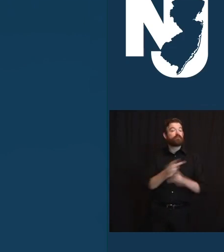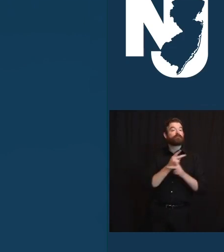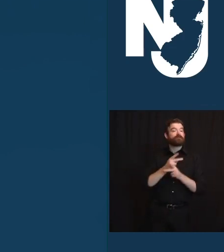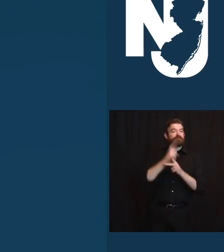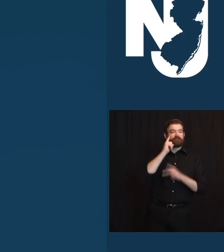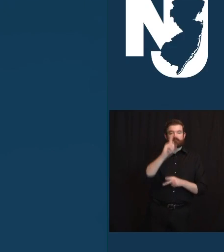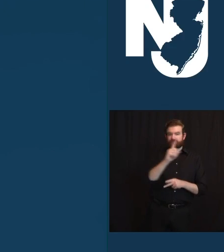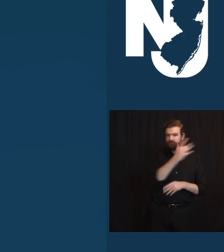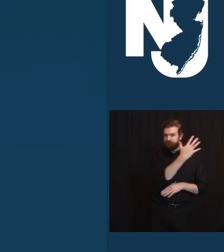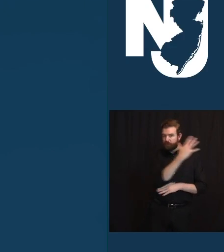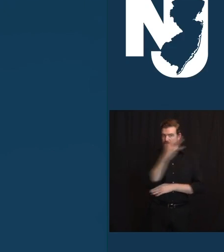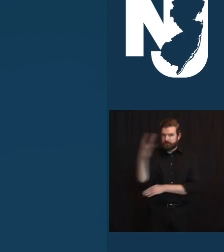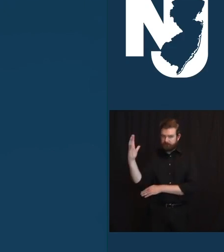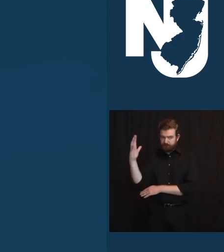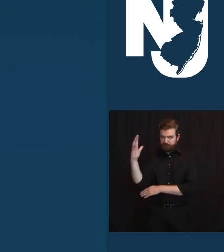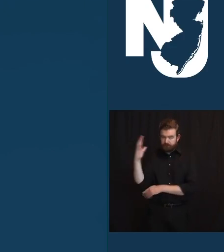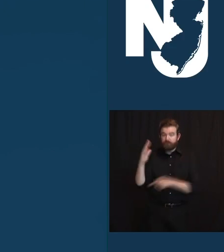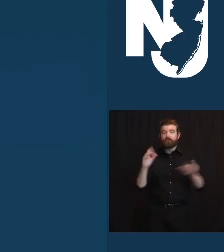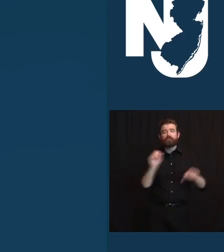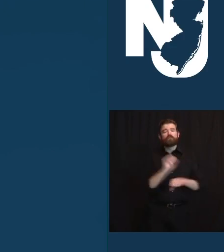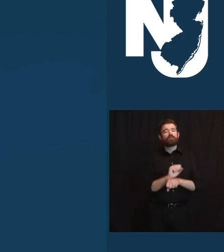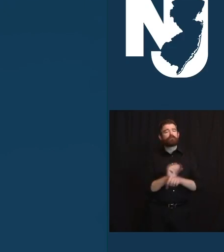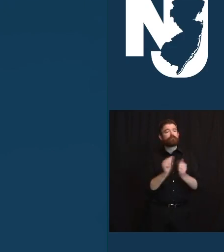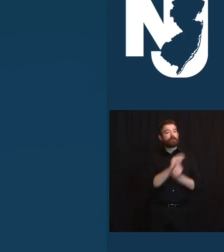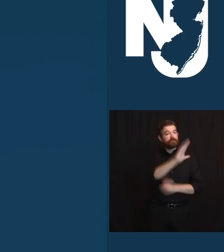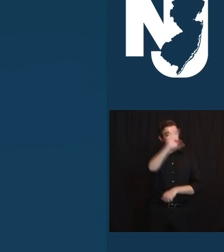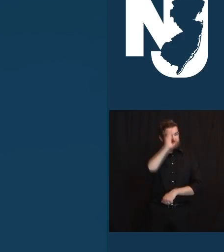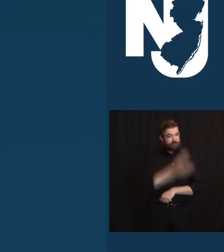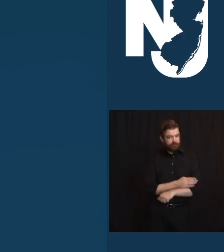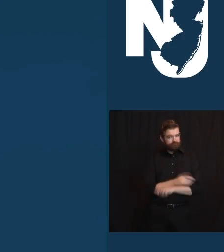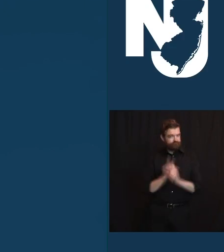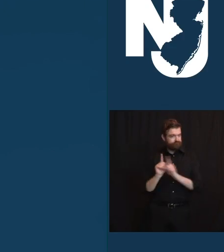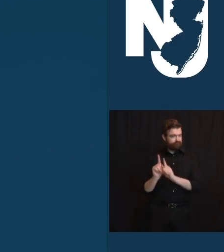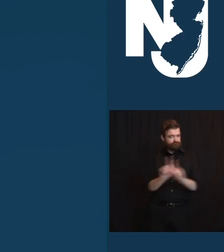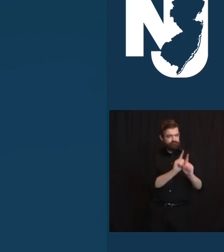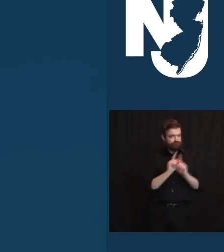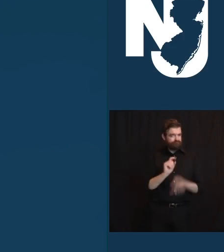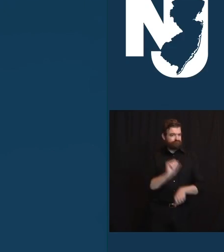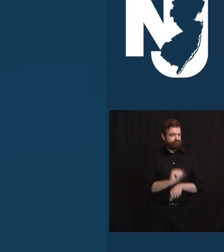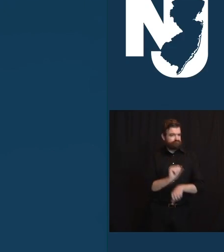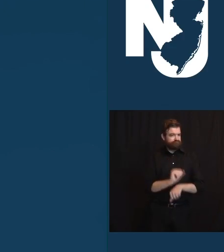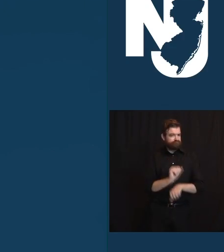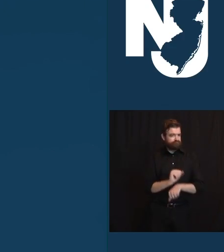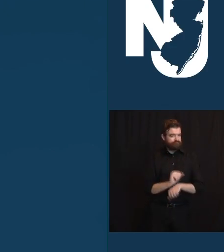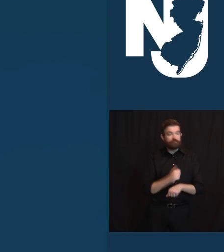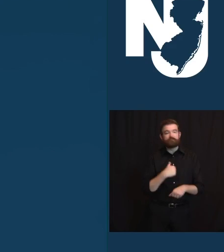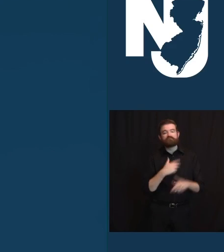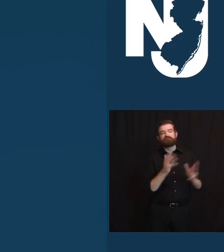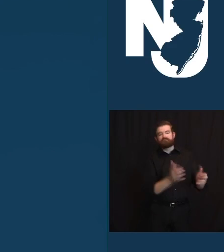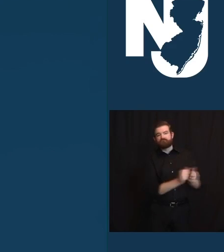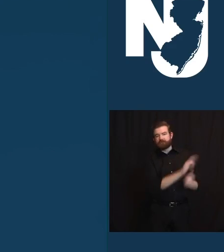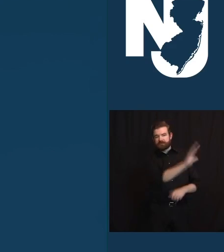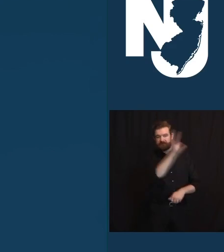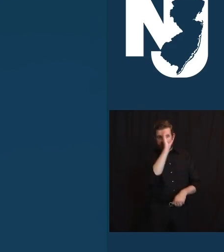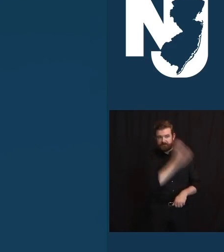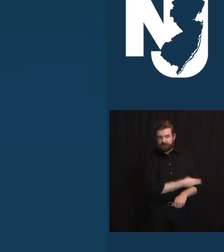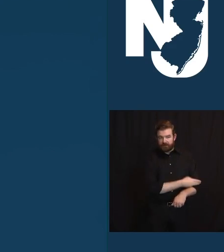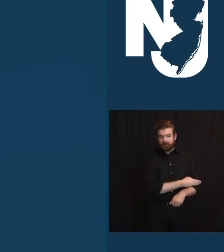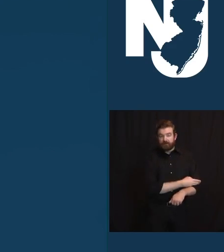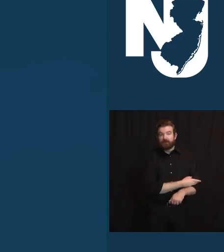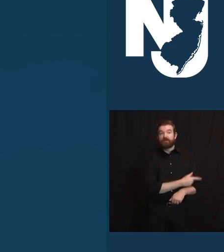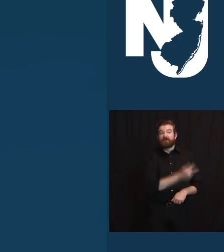of working alongside his son Joe, with whom I had the great honor of speaking yesterday, for 16 of those